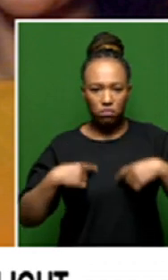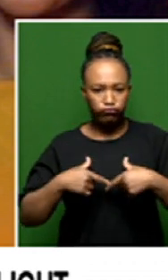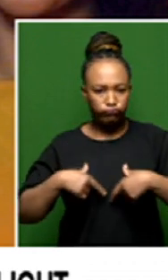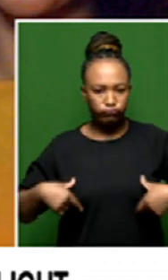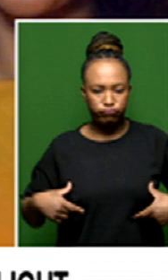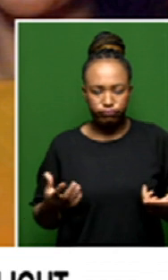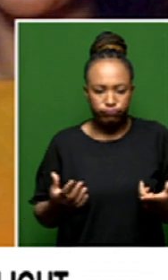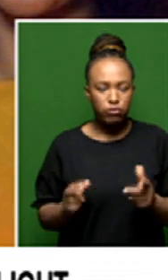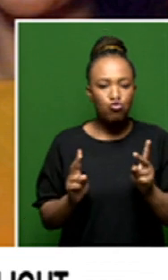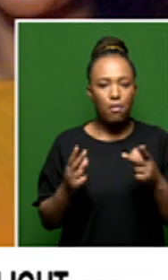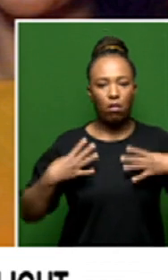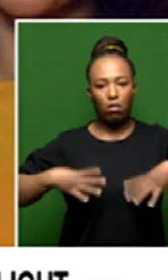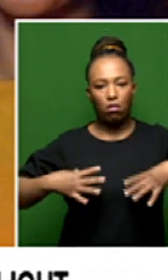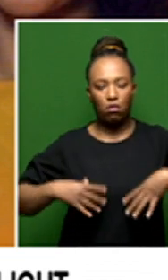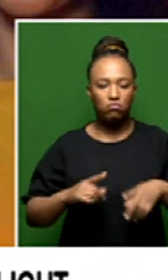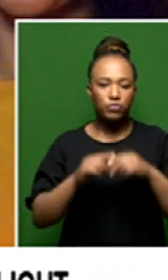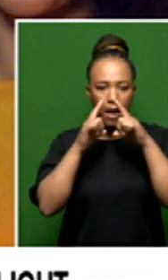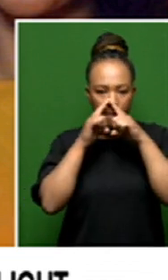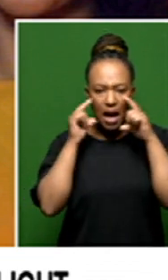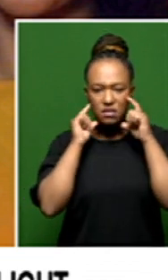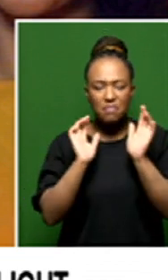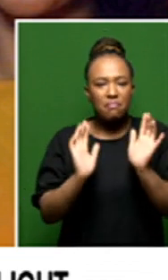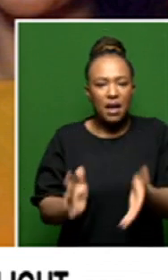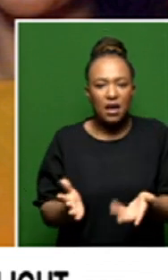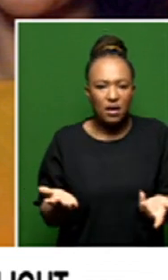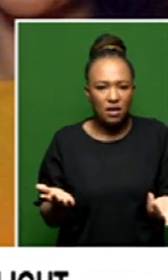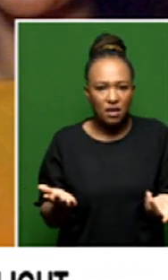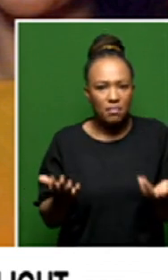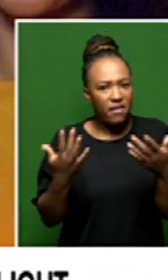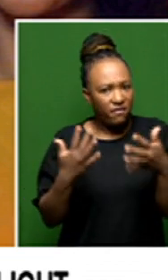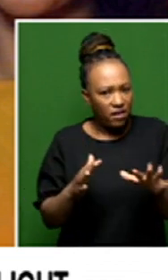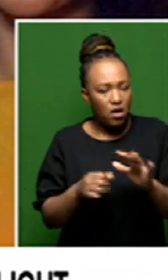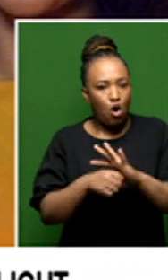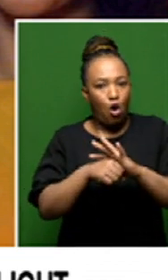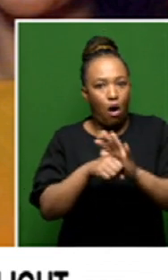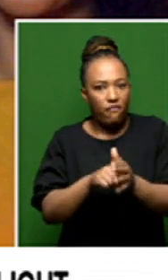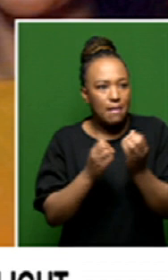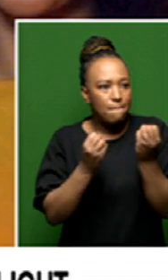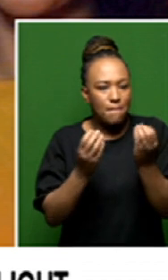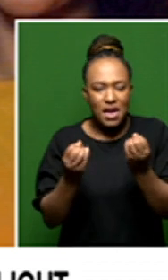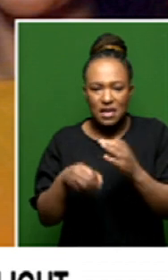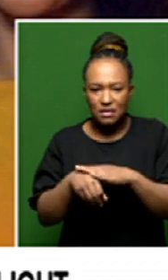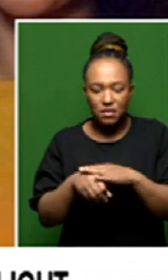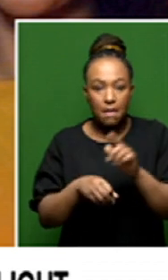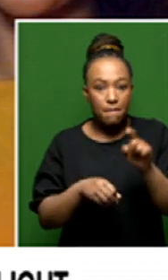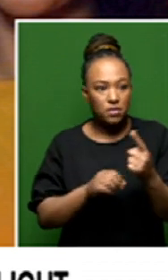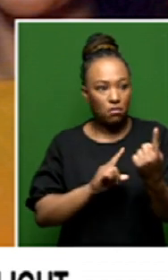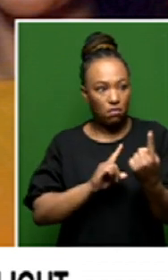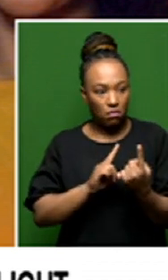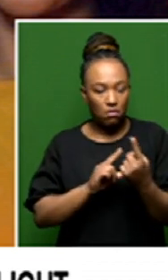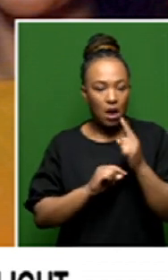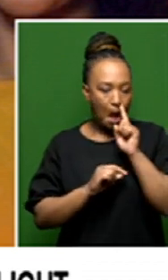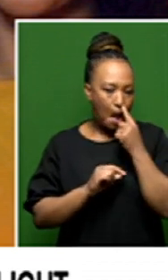regular street clothes and was wearing a mask. I've had many COVID tests, and the person who administers it